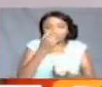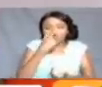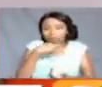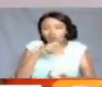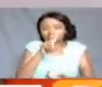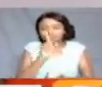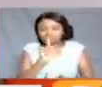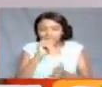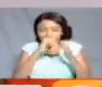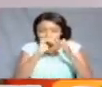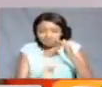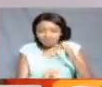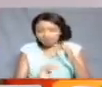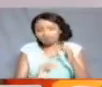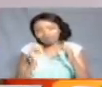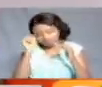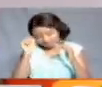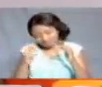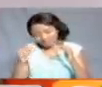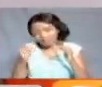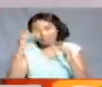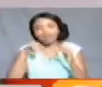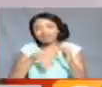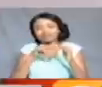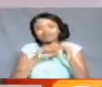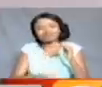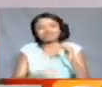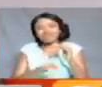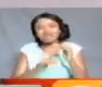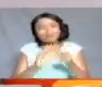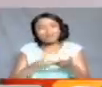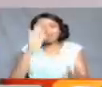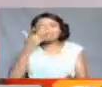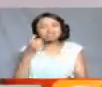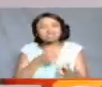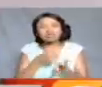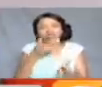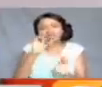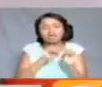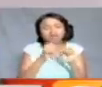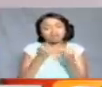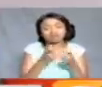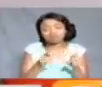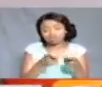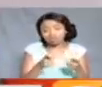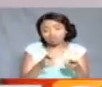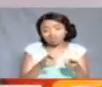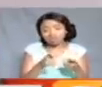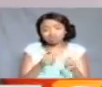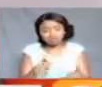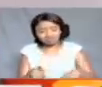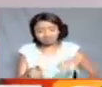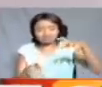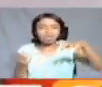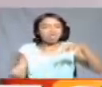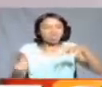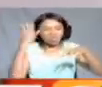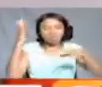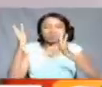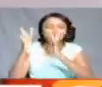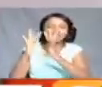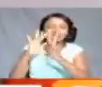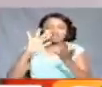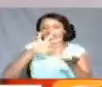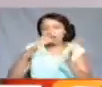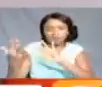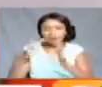can definitely grow it, because most of those people are on social media. And those people came up sort of in the social media age. So social media is kind of